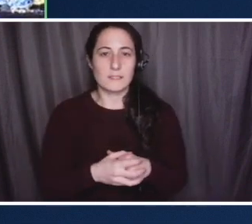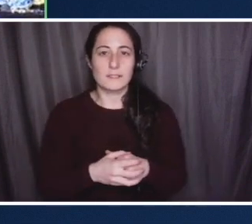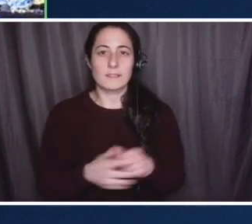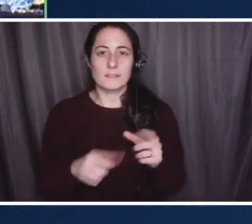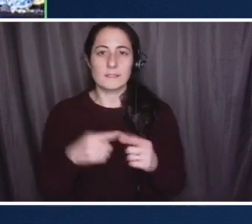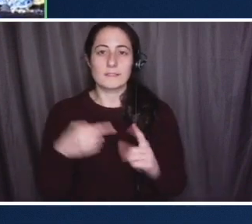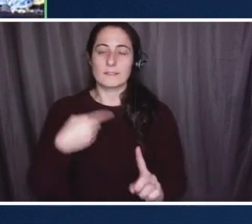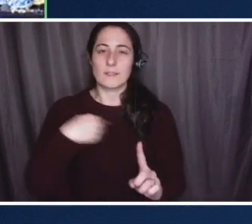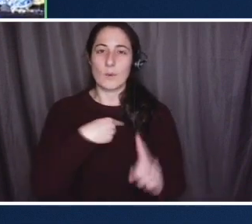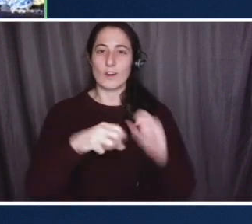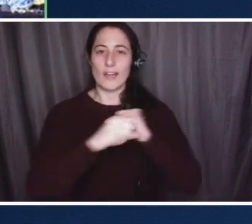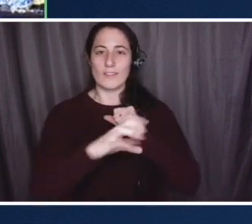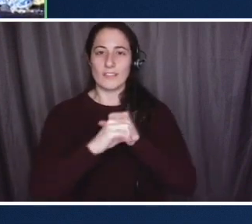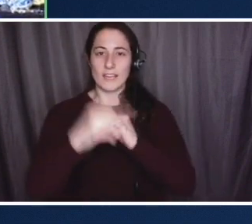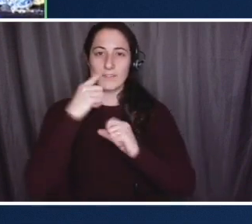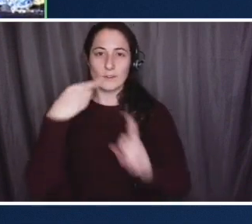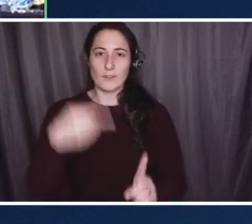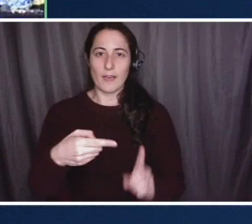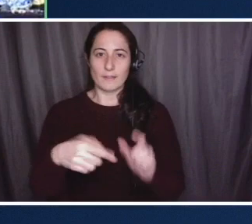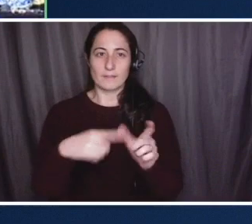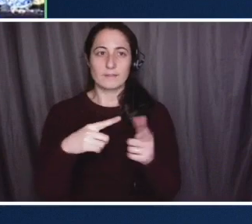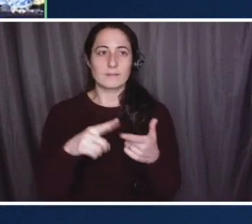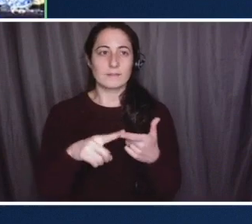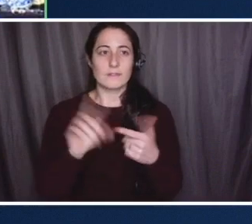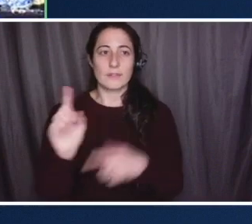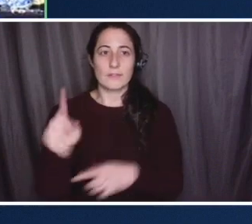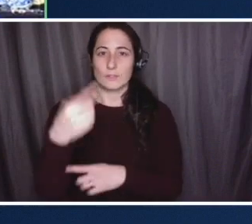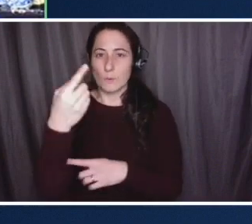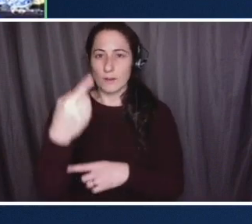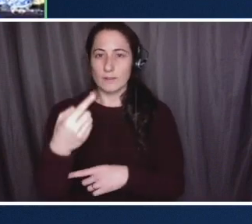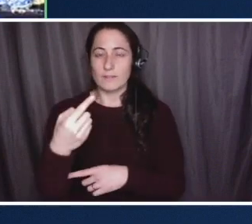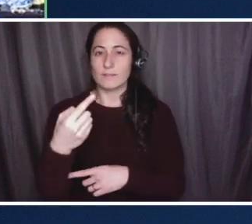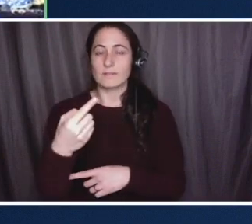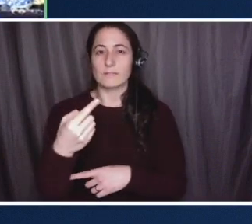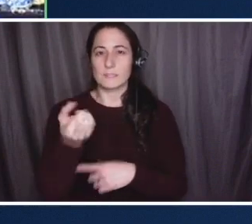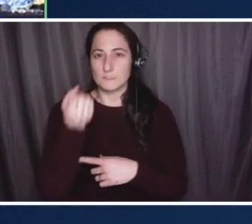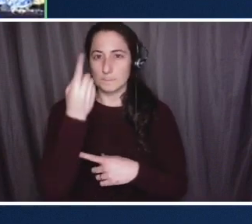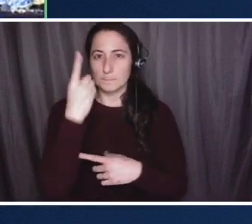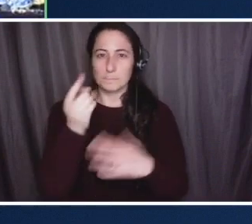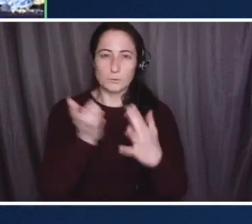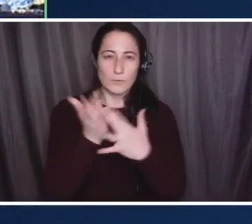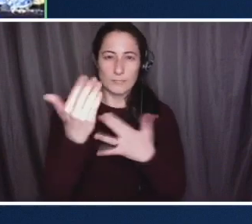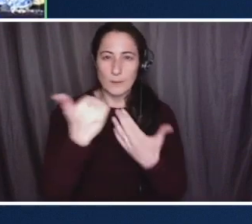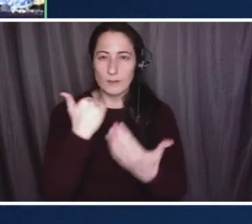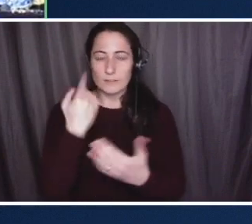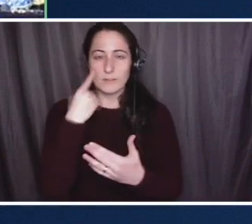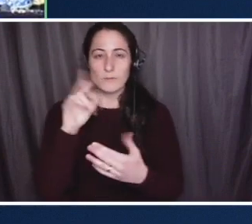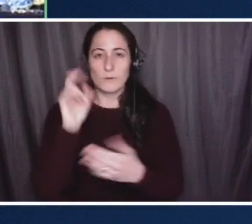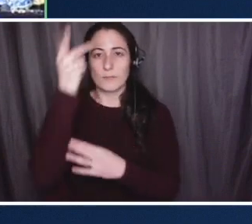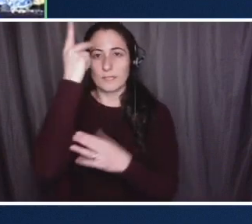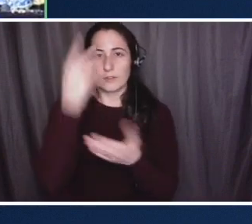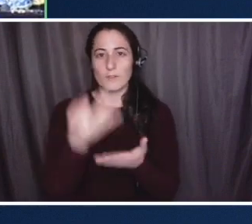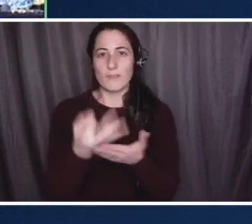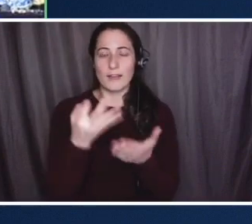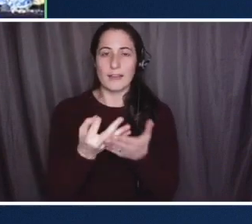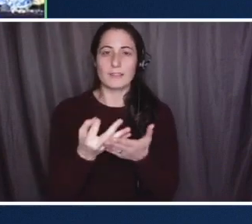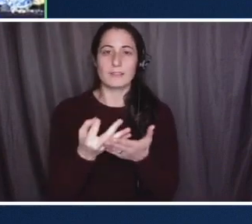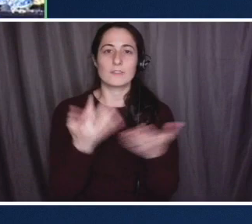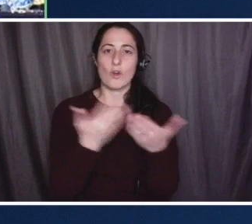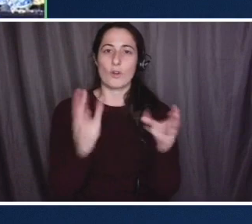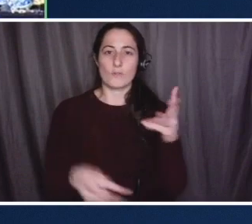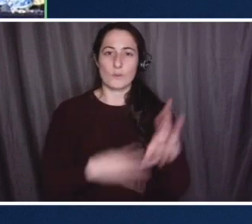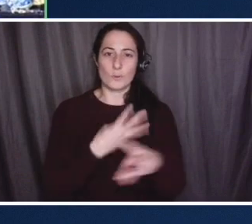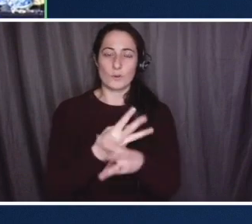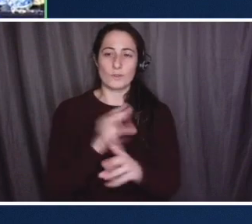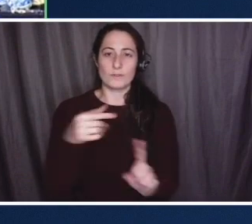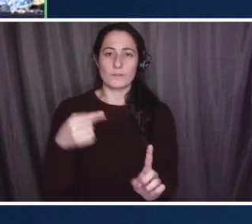for, and you know that. The first one is the transparency of political finance around the world. That will really